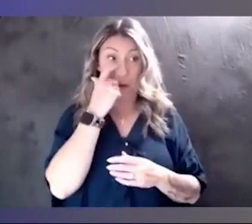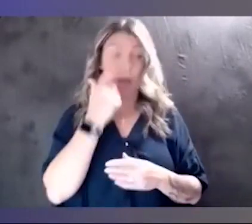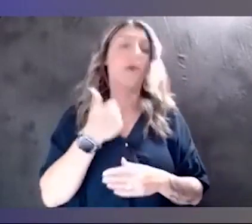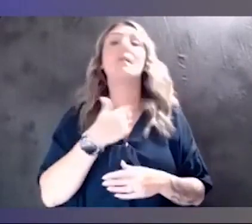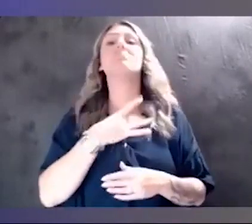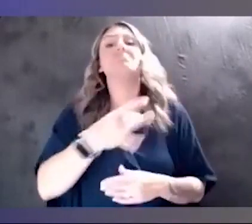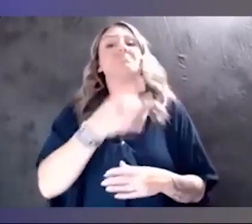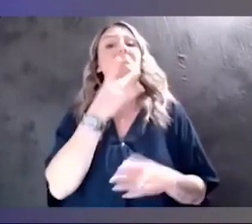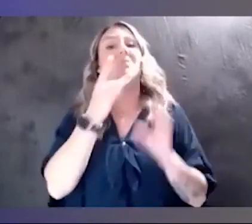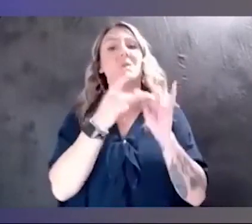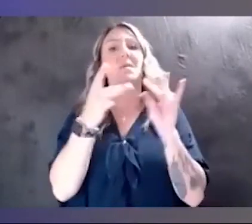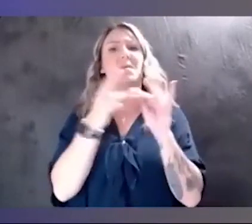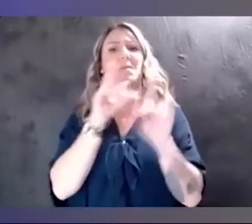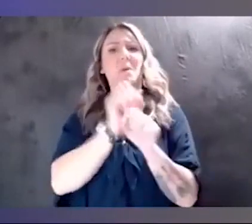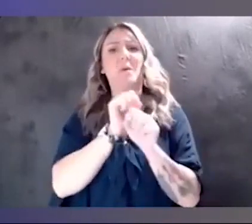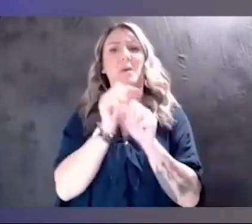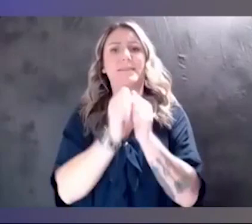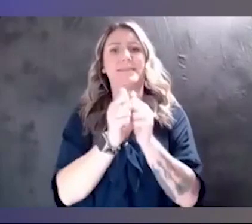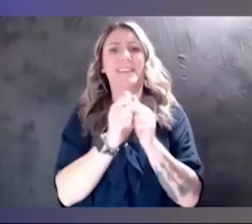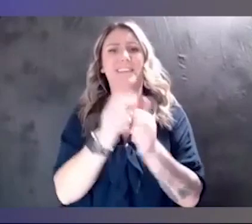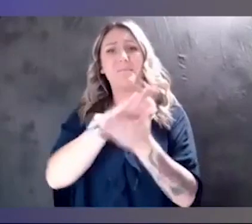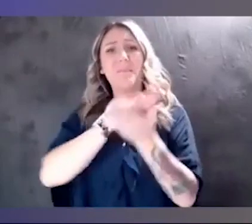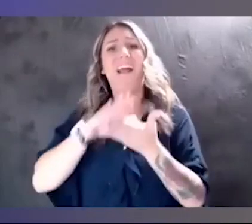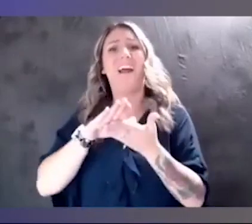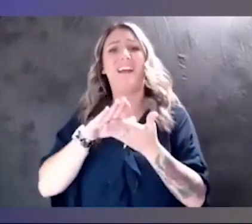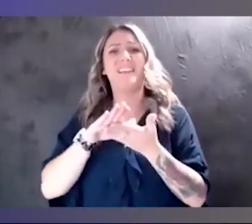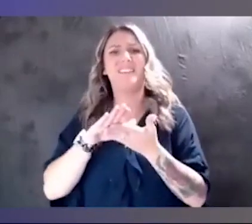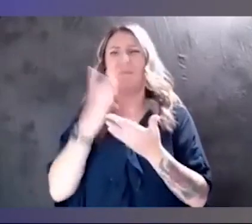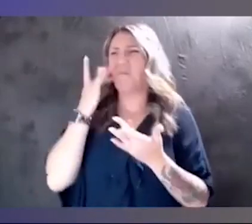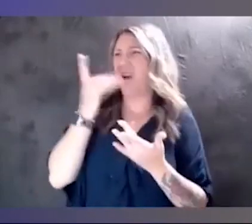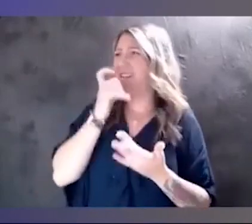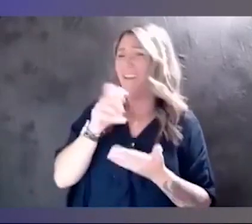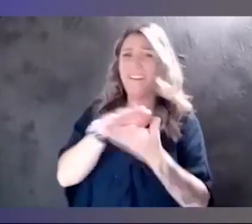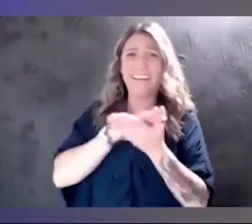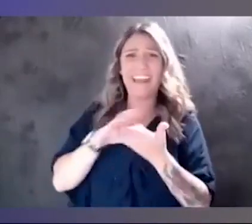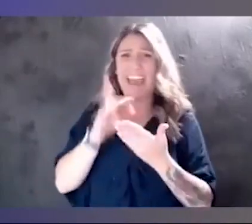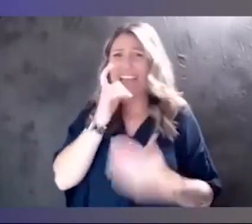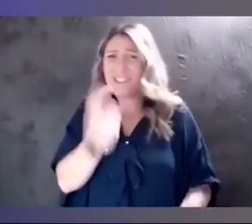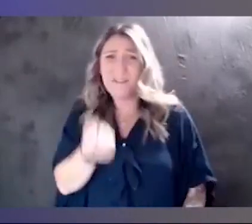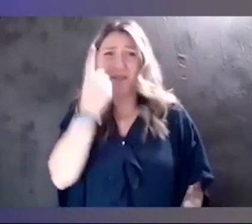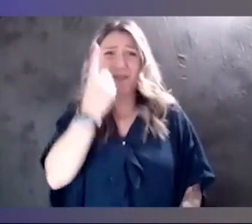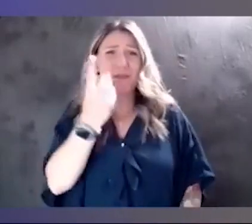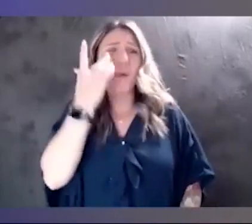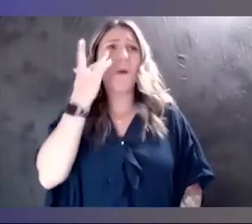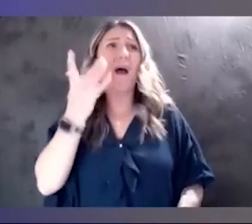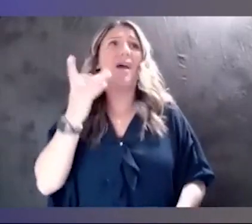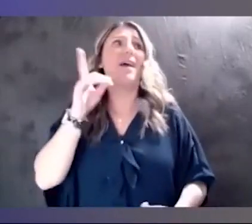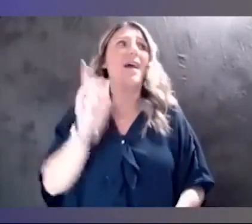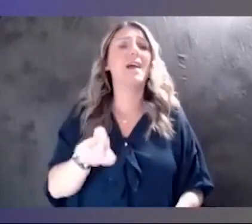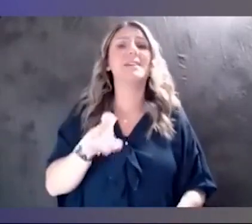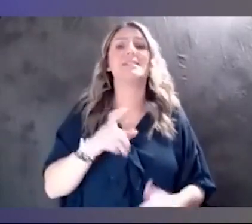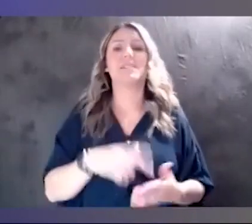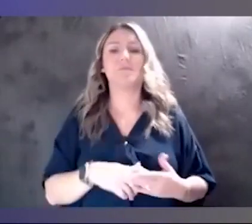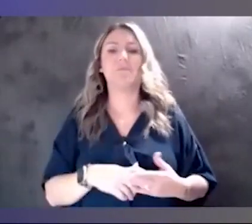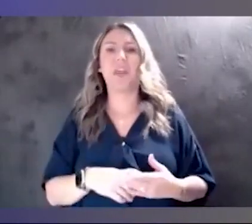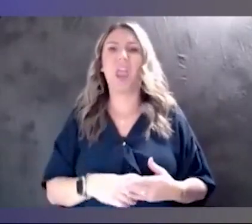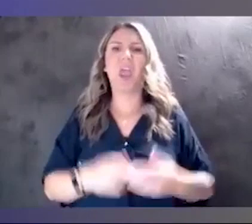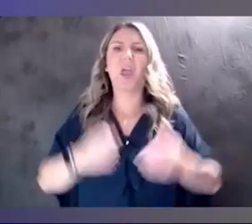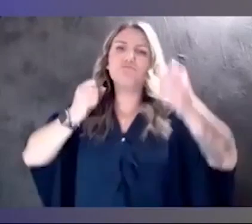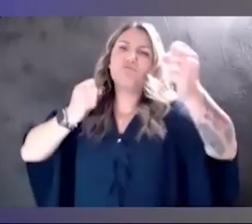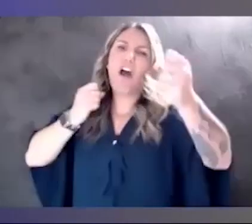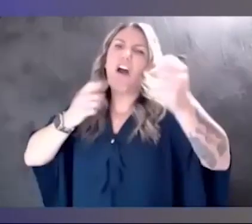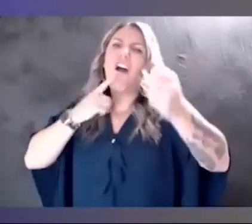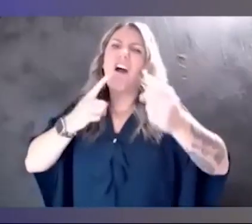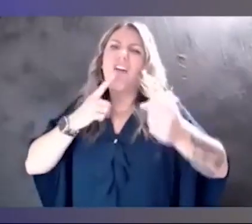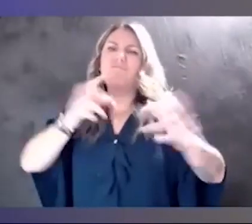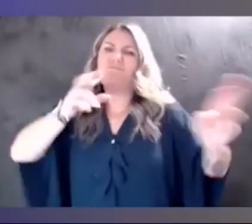work together. Let's be kind. Why can't we be kind? I don't understand why this has to be put your fists up and put your gloves on and let's